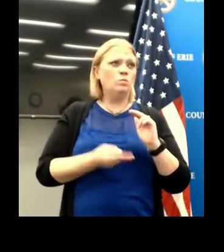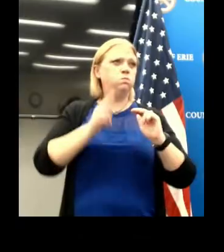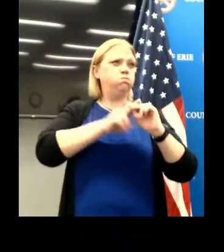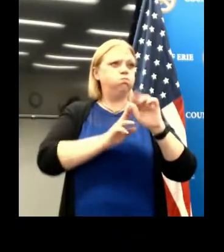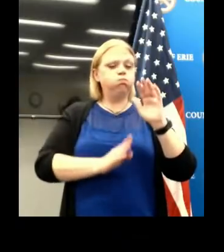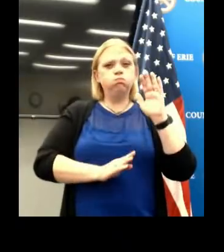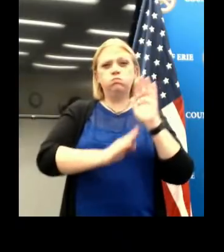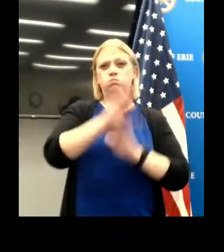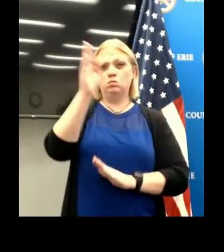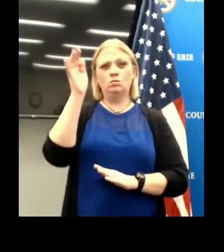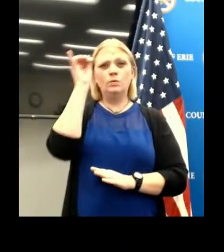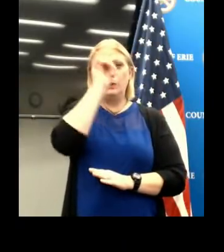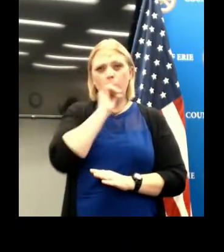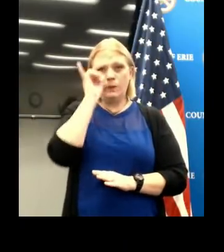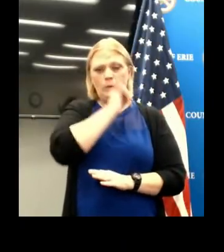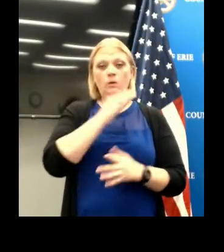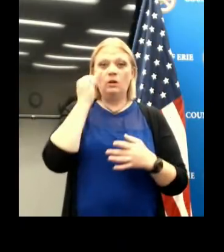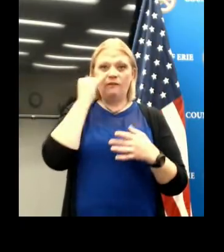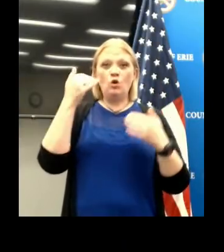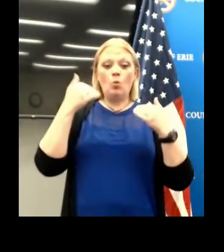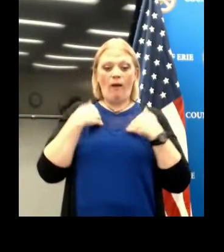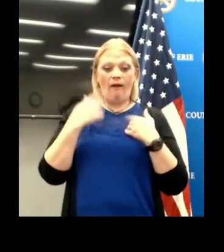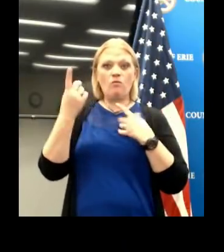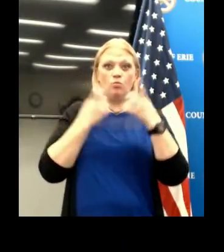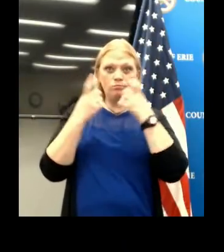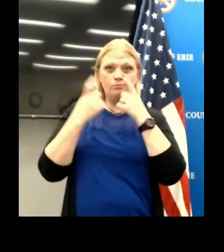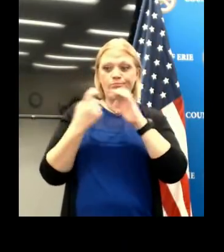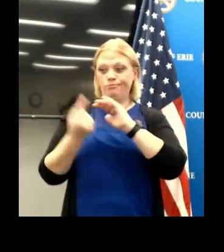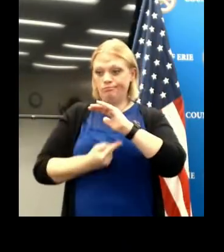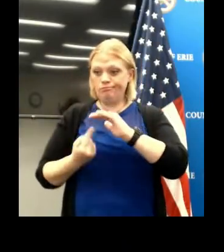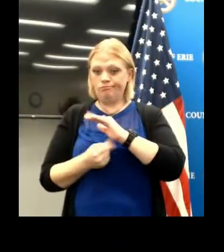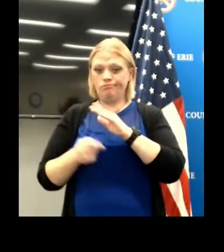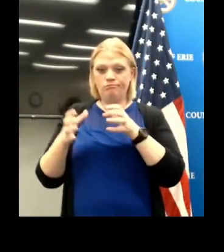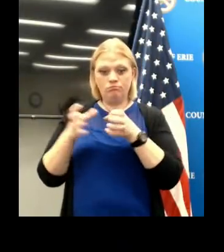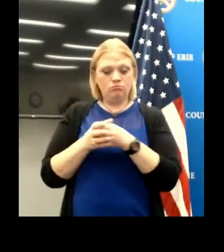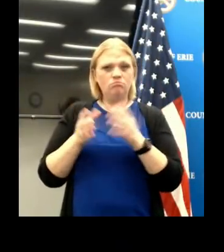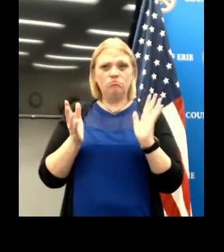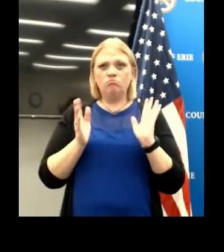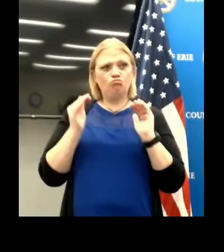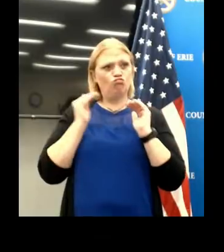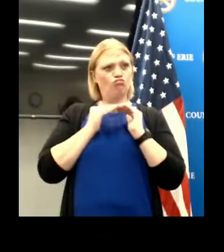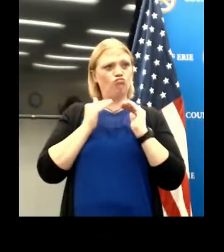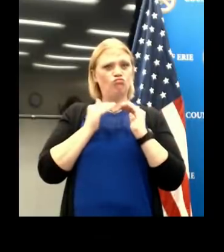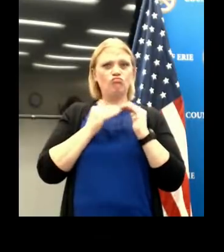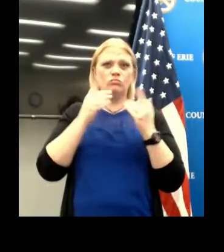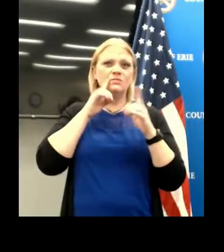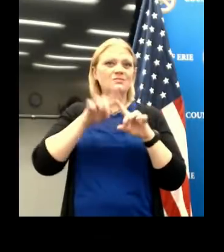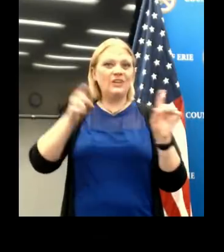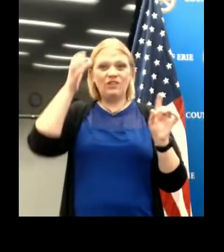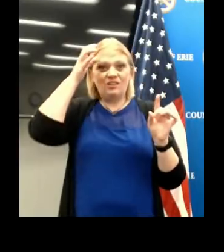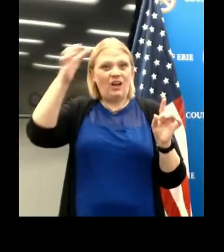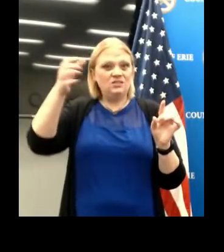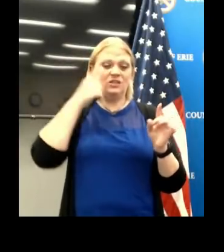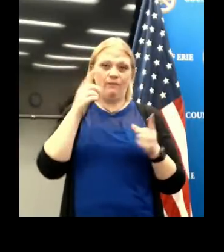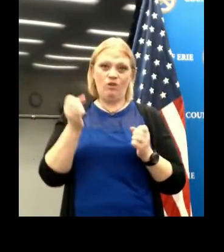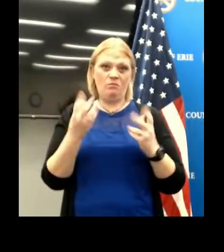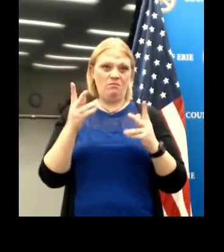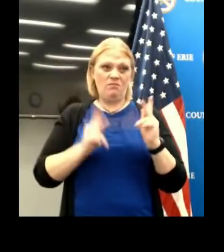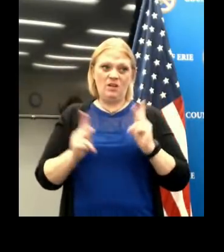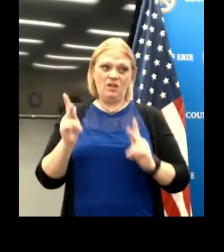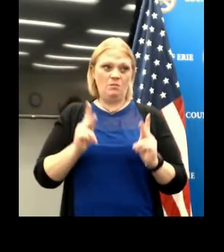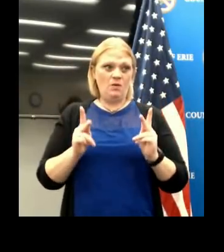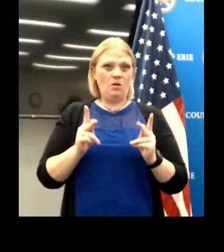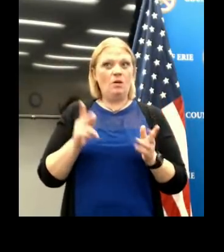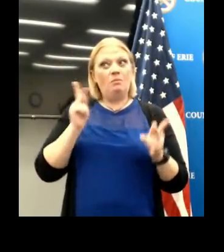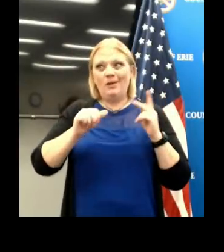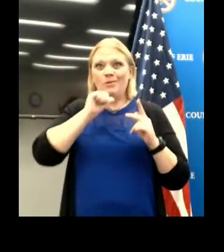if you have questions about isolation and quarantine, and that's fair because it's a different concept for a lot of people. Most people haven't done